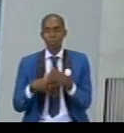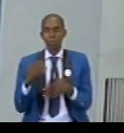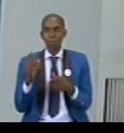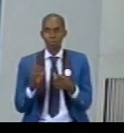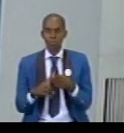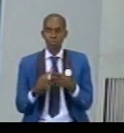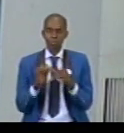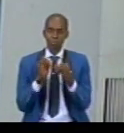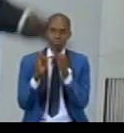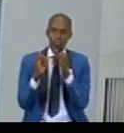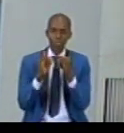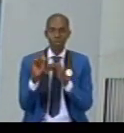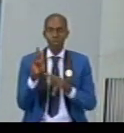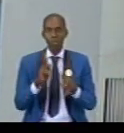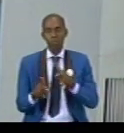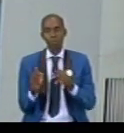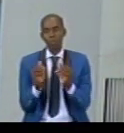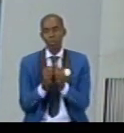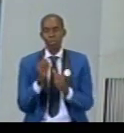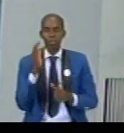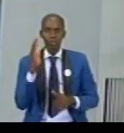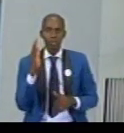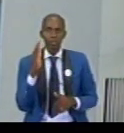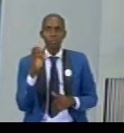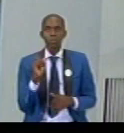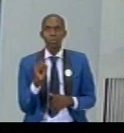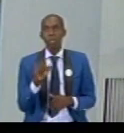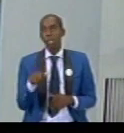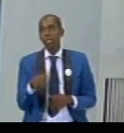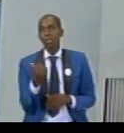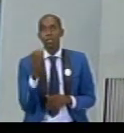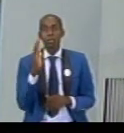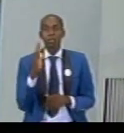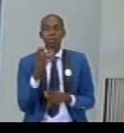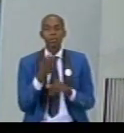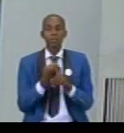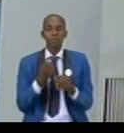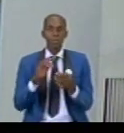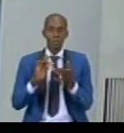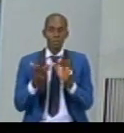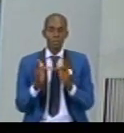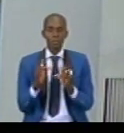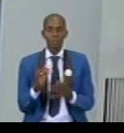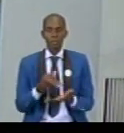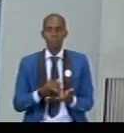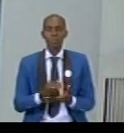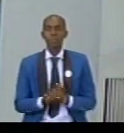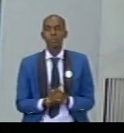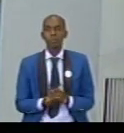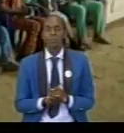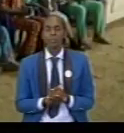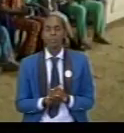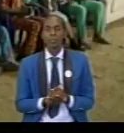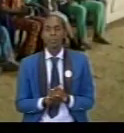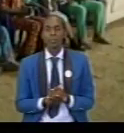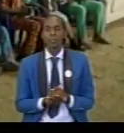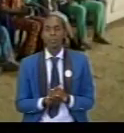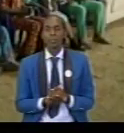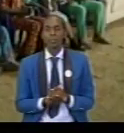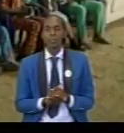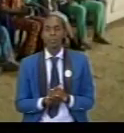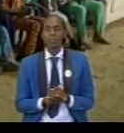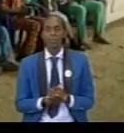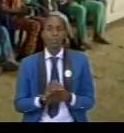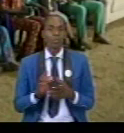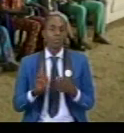there waiting to give testimony. Another testimony from online. Now we'll take you to Bahrain,